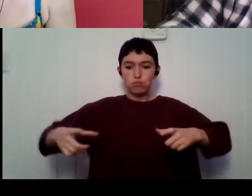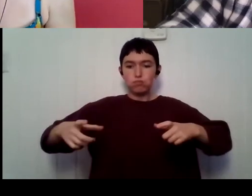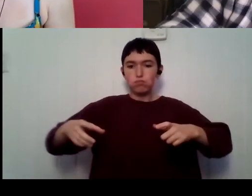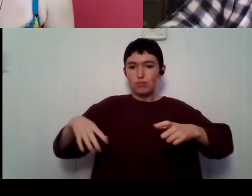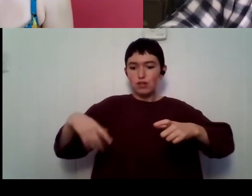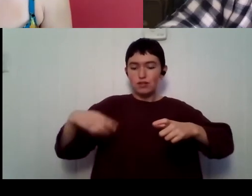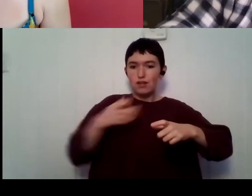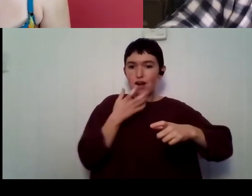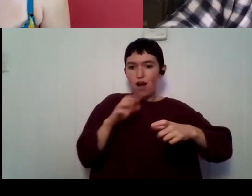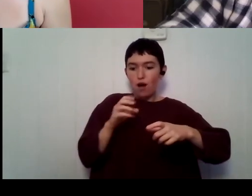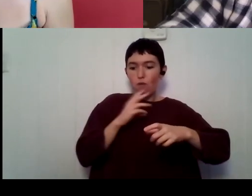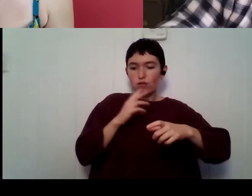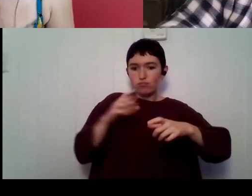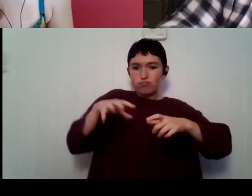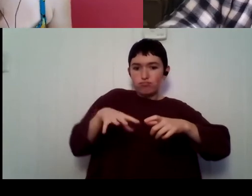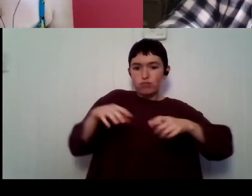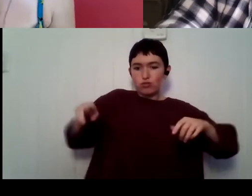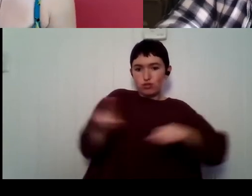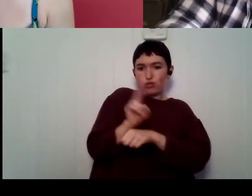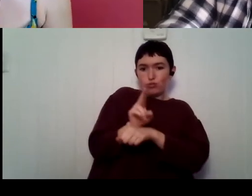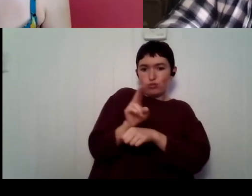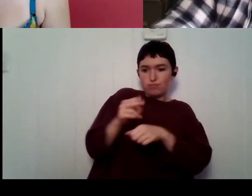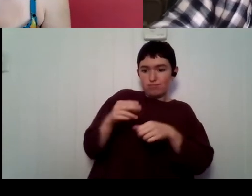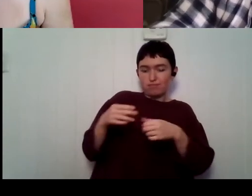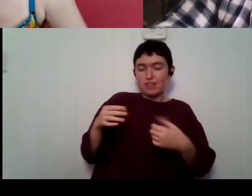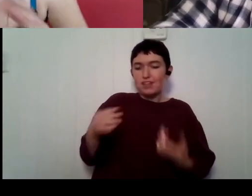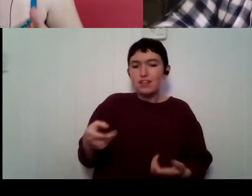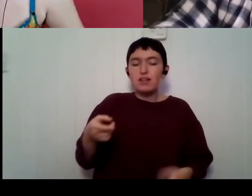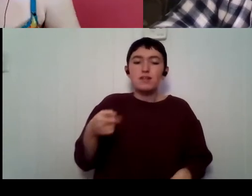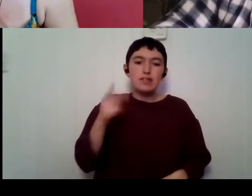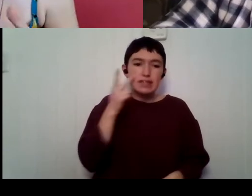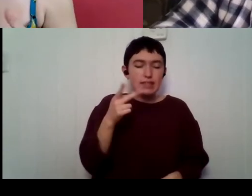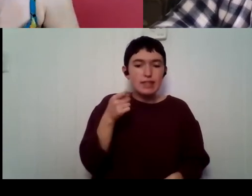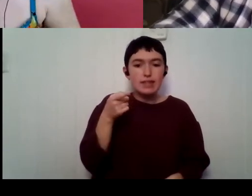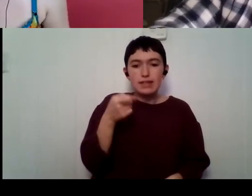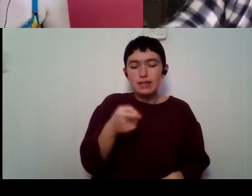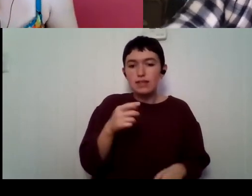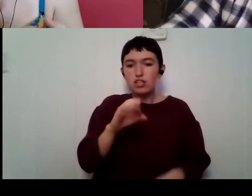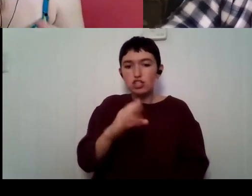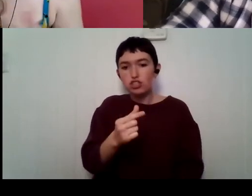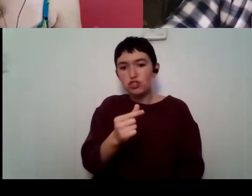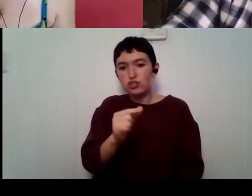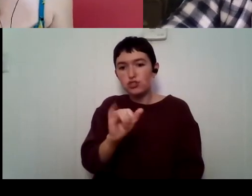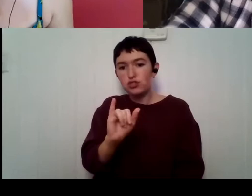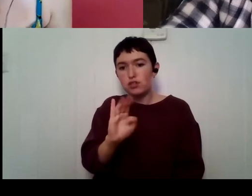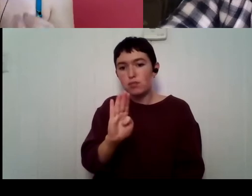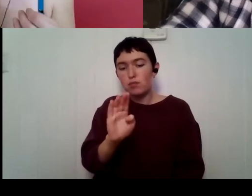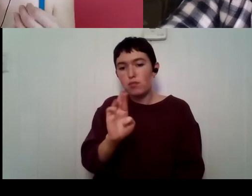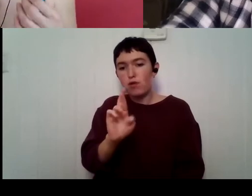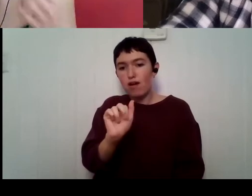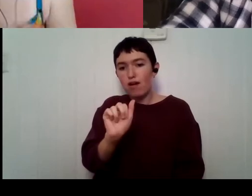see them in, Rock of Gibraltar. You see them in, kind of desert areas, in jungle areas, in urban